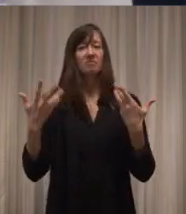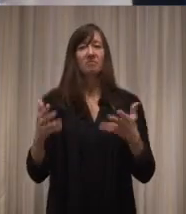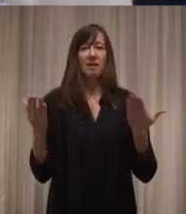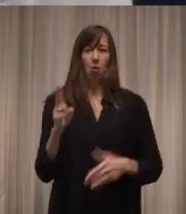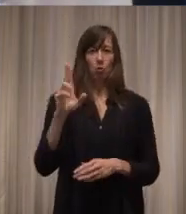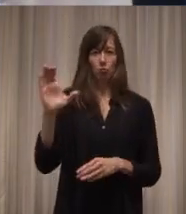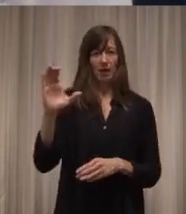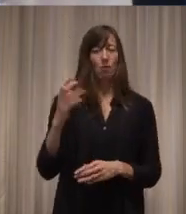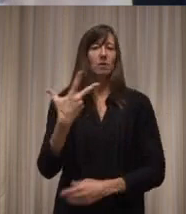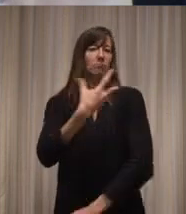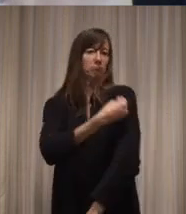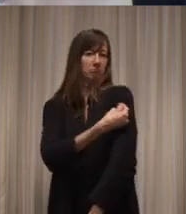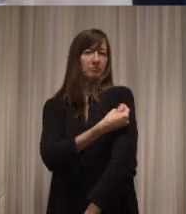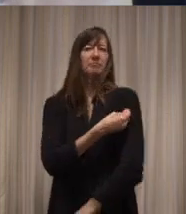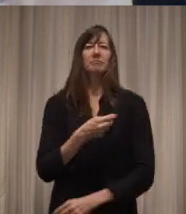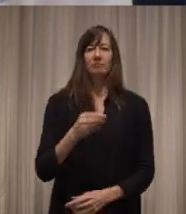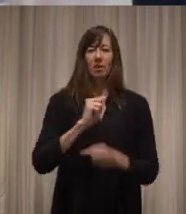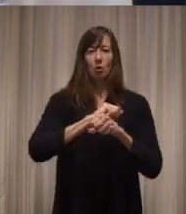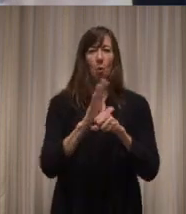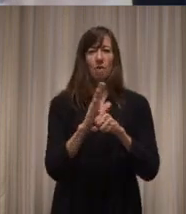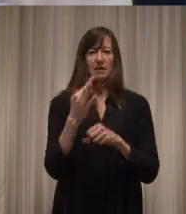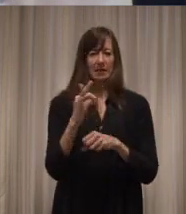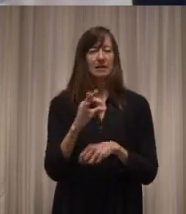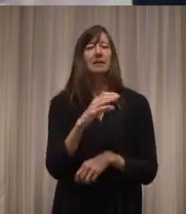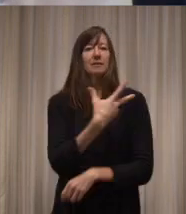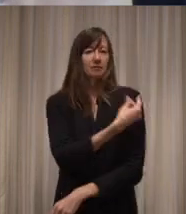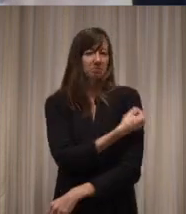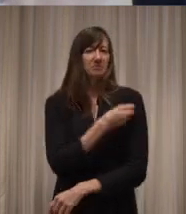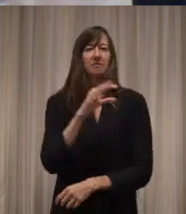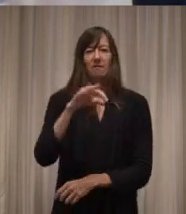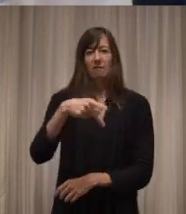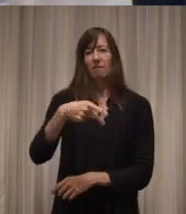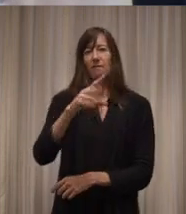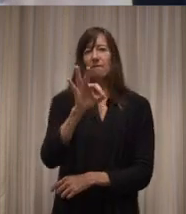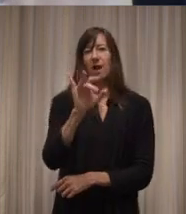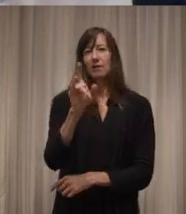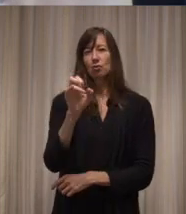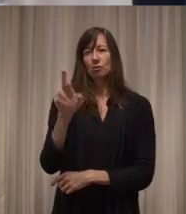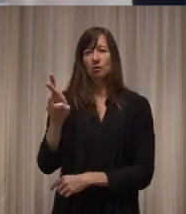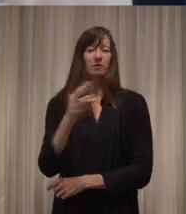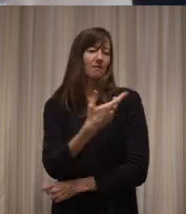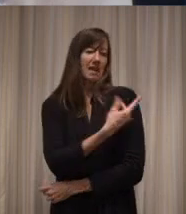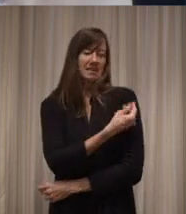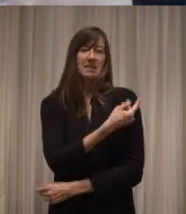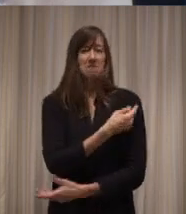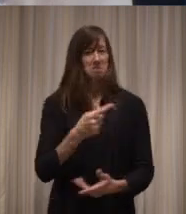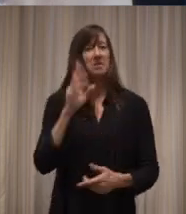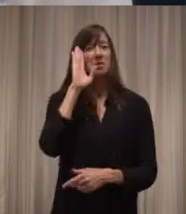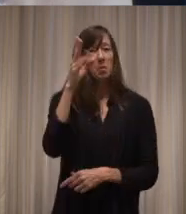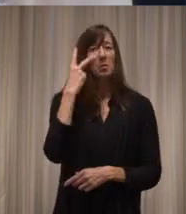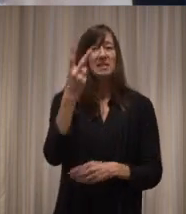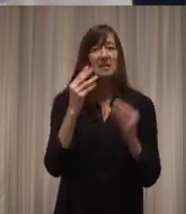COVID-19 vaccines, the Pfizer vaccine. So that is good news. We're going to continue to see that build and grow in the coming days and